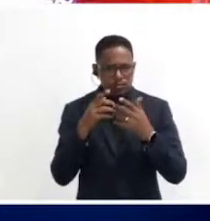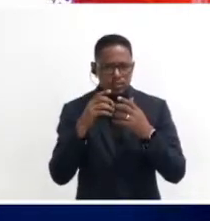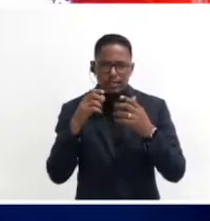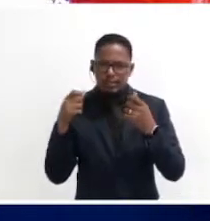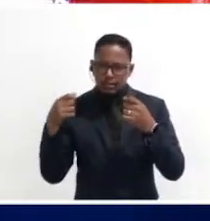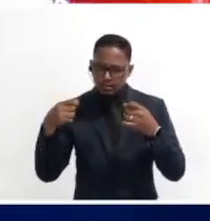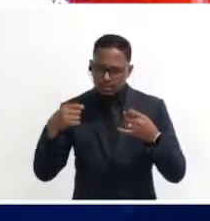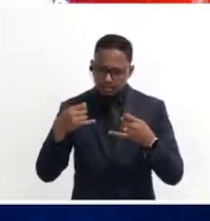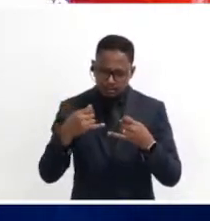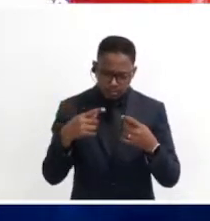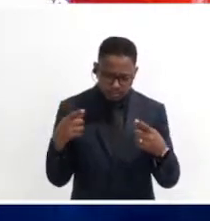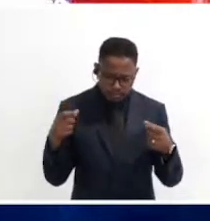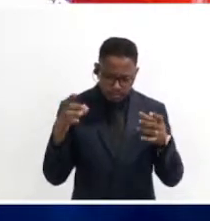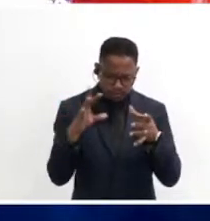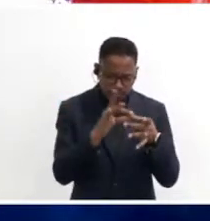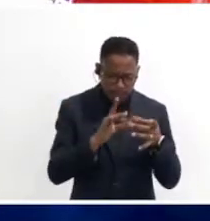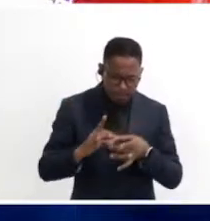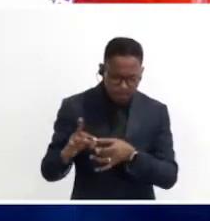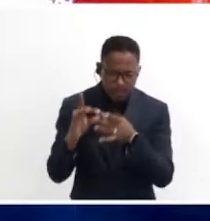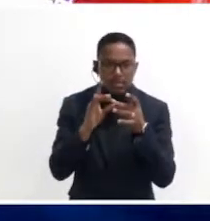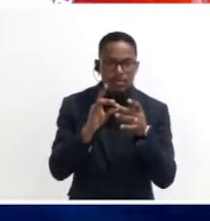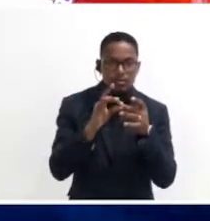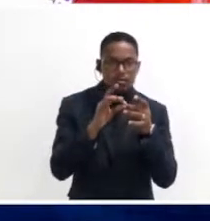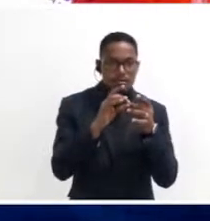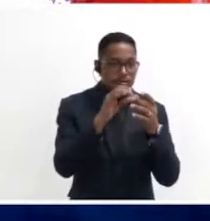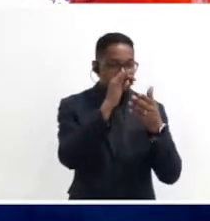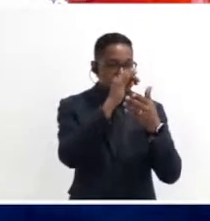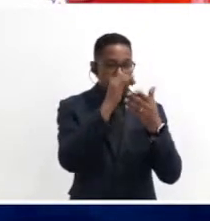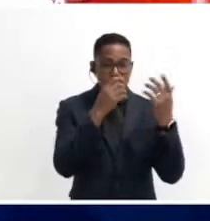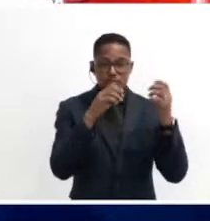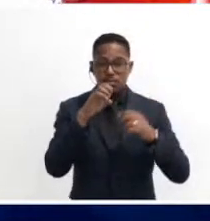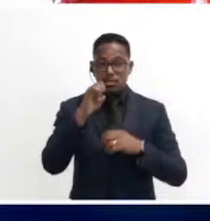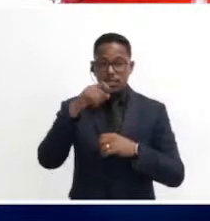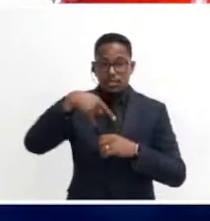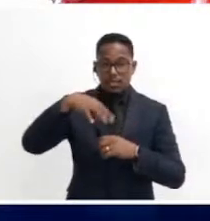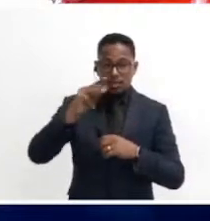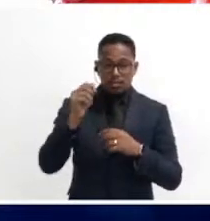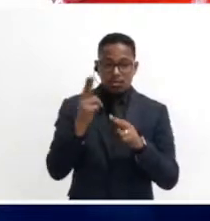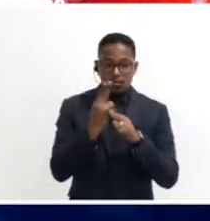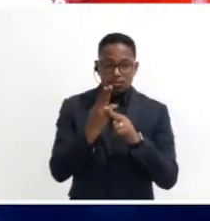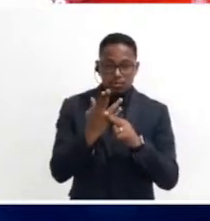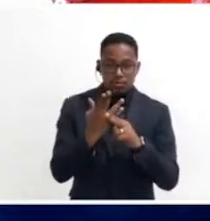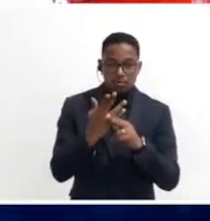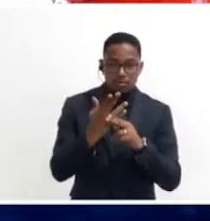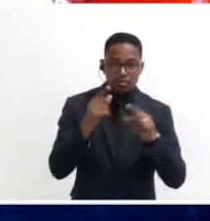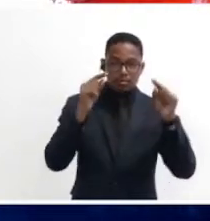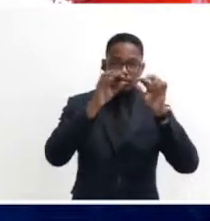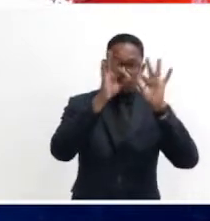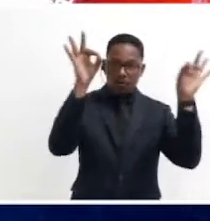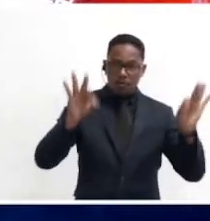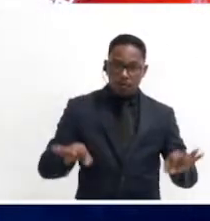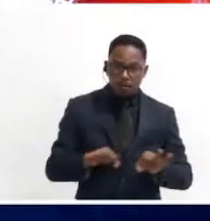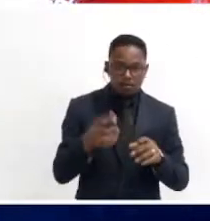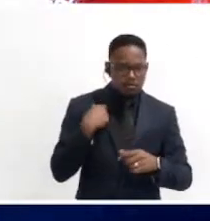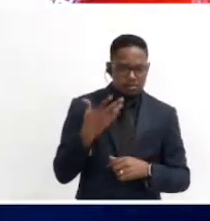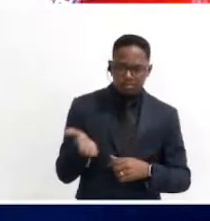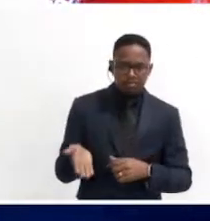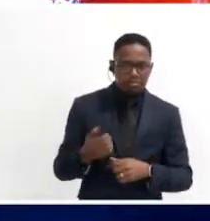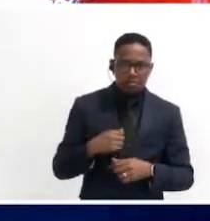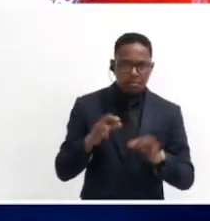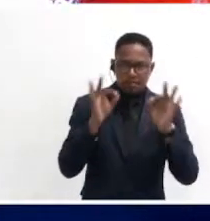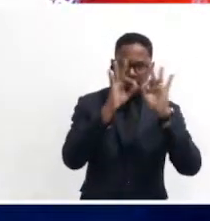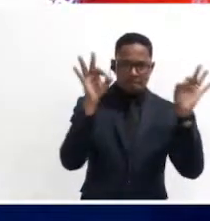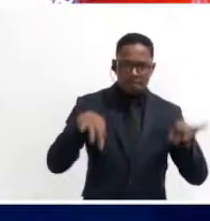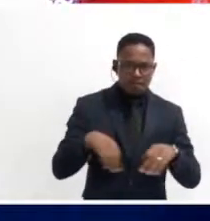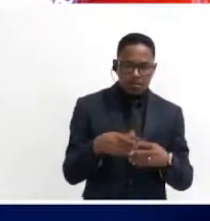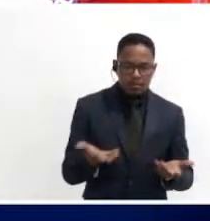use today in some limited applications. So if you have an HP printer, I'm sure you have tab in it. So it's used